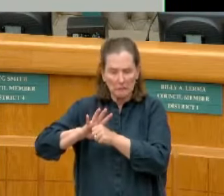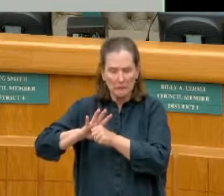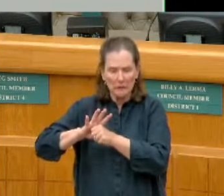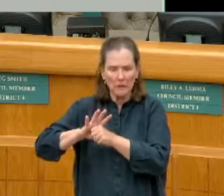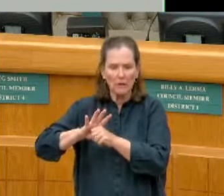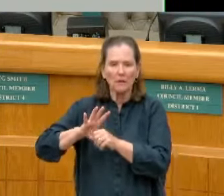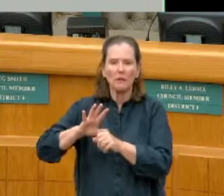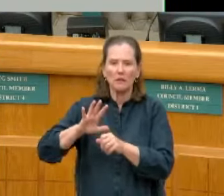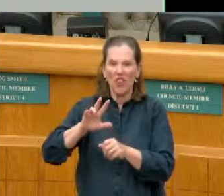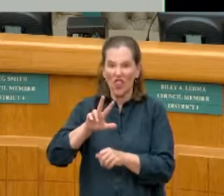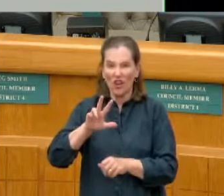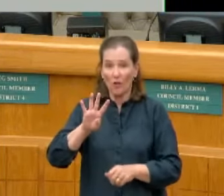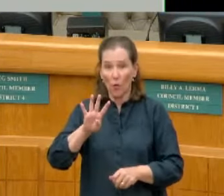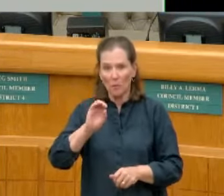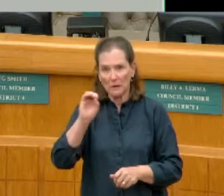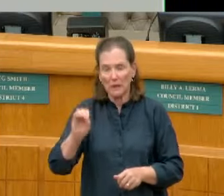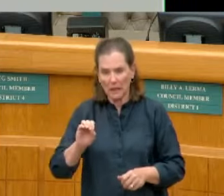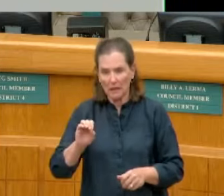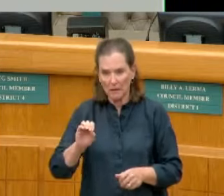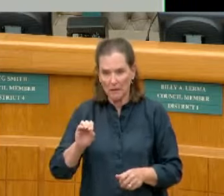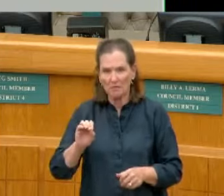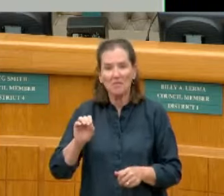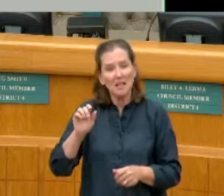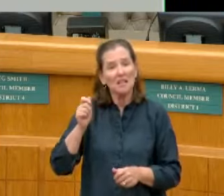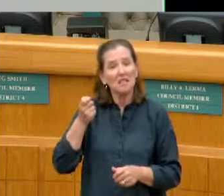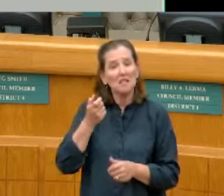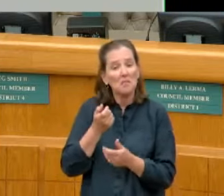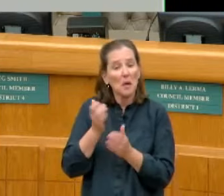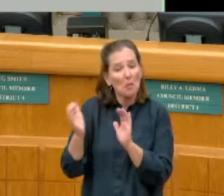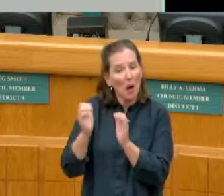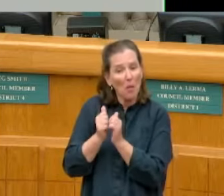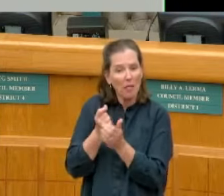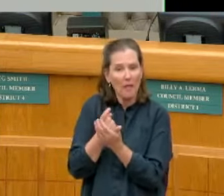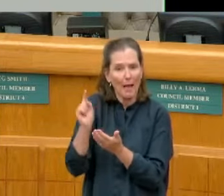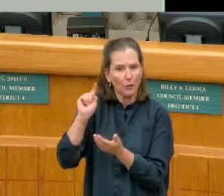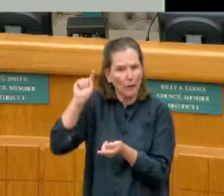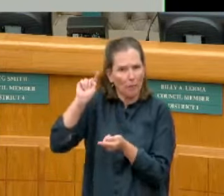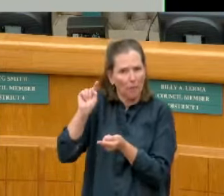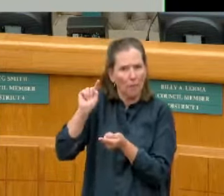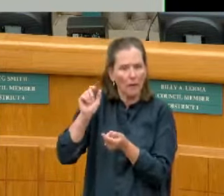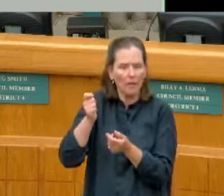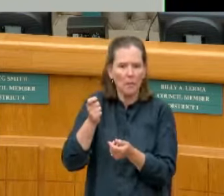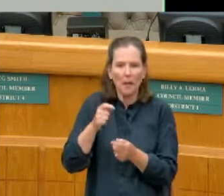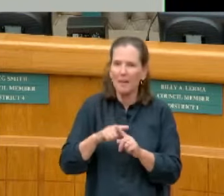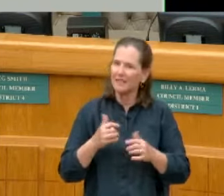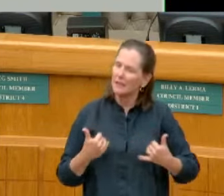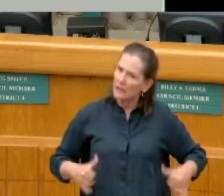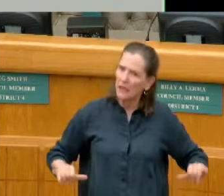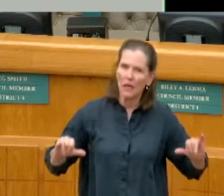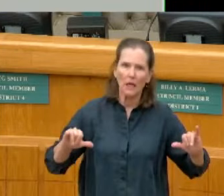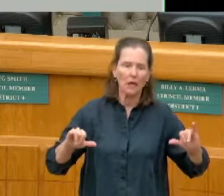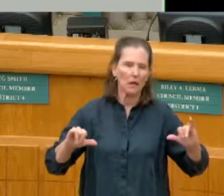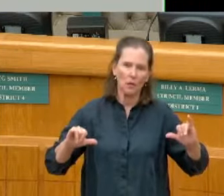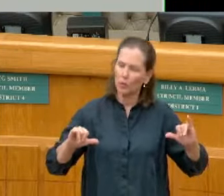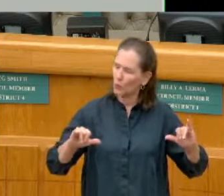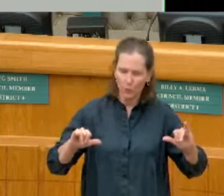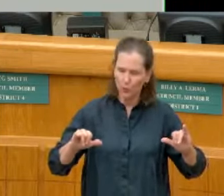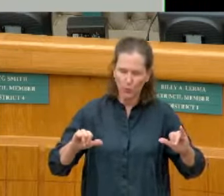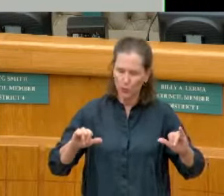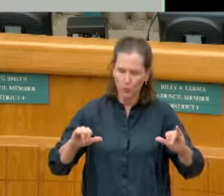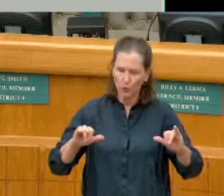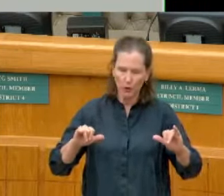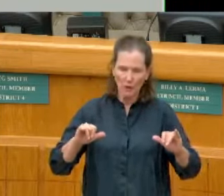peak, but it's still much, much higher than the 15% threshold that 6 months ago would have triggered